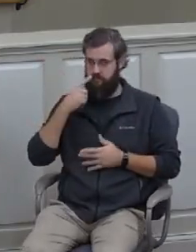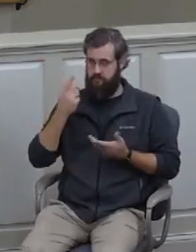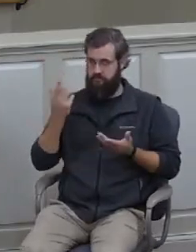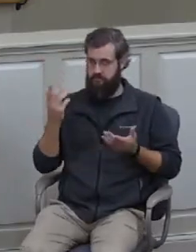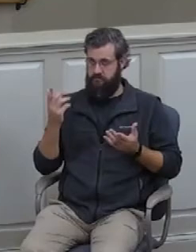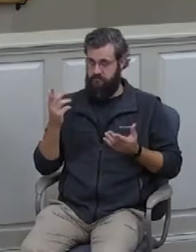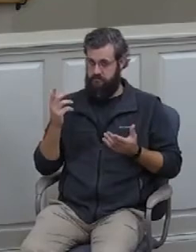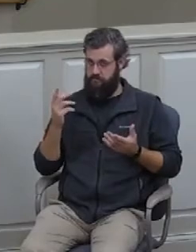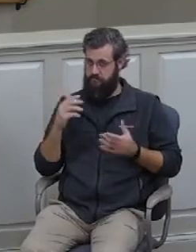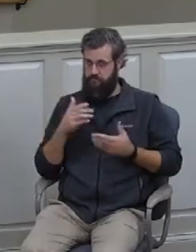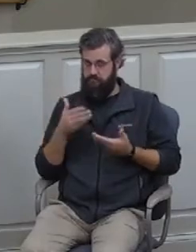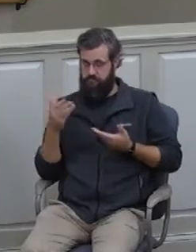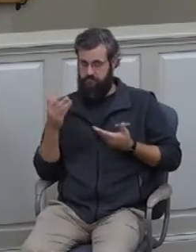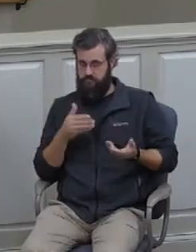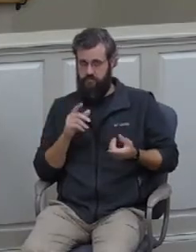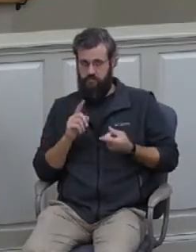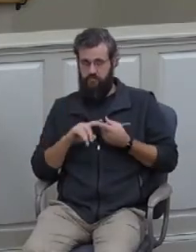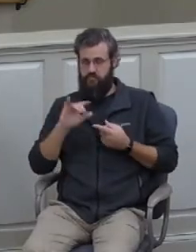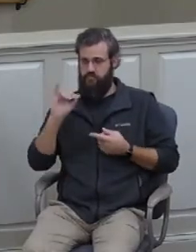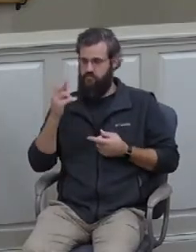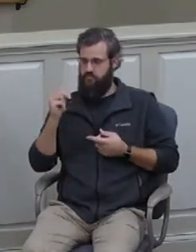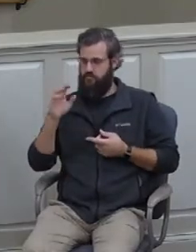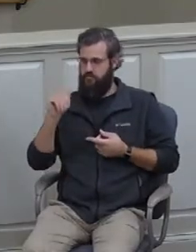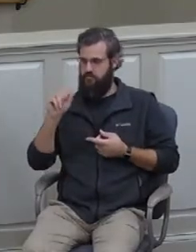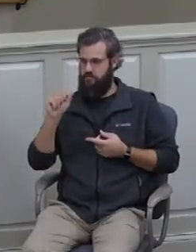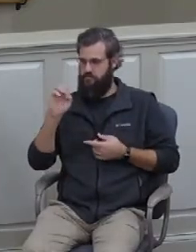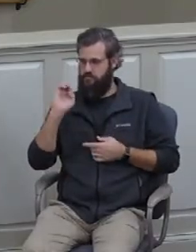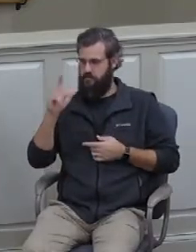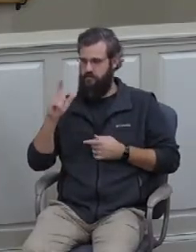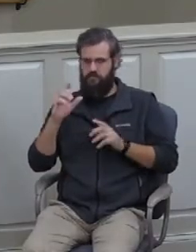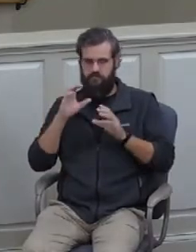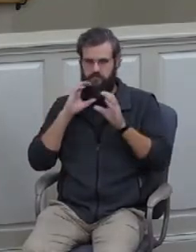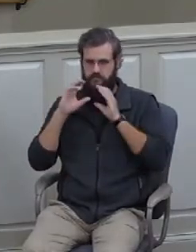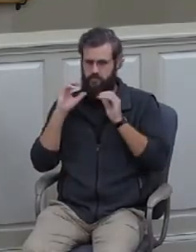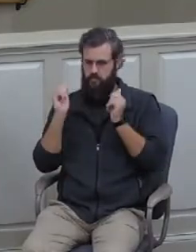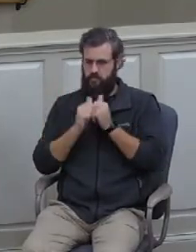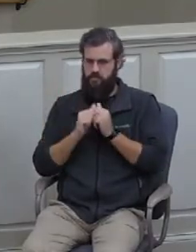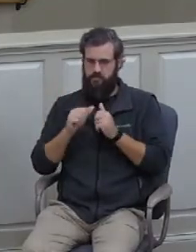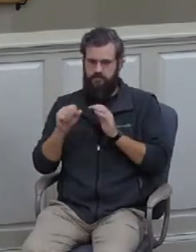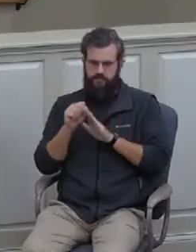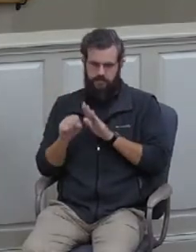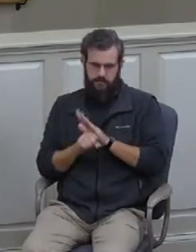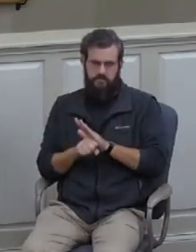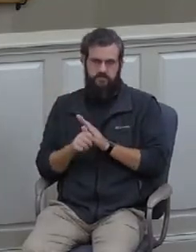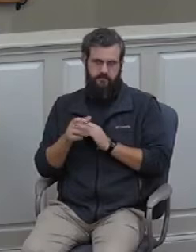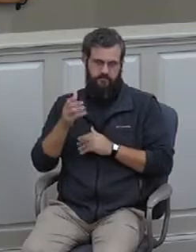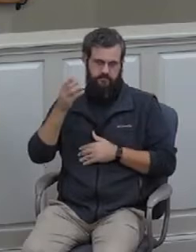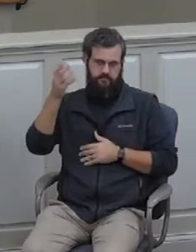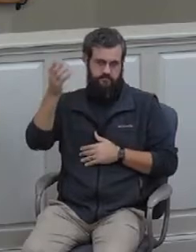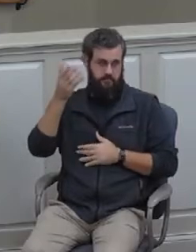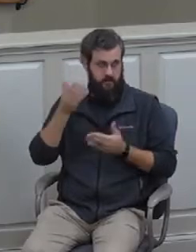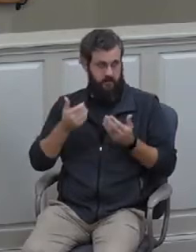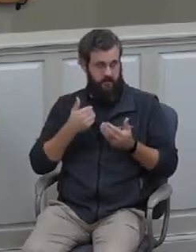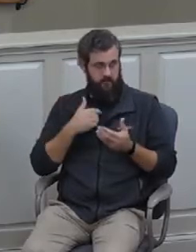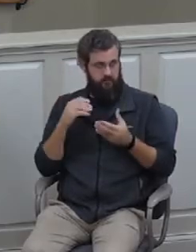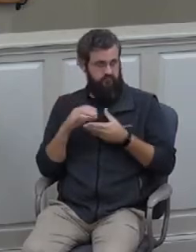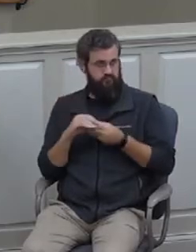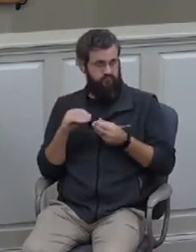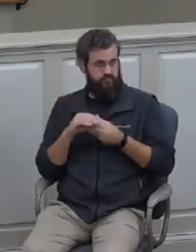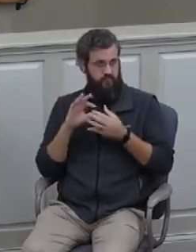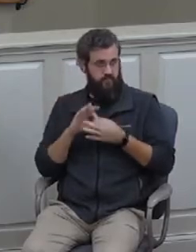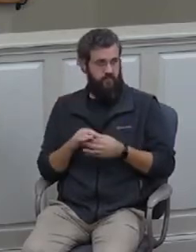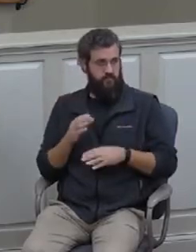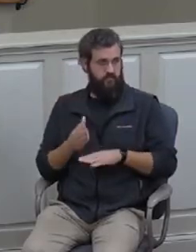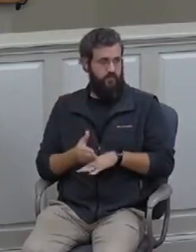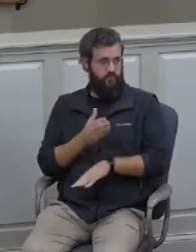as our city engineer, John Castle, has been in communication with the state and local folks, and he might have a comment regarding